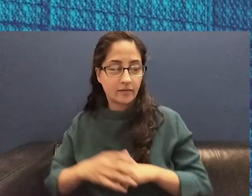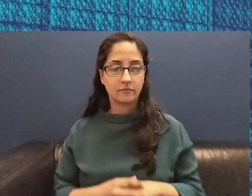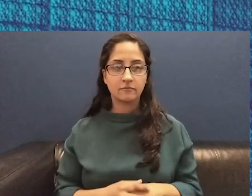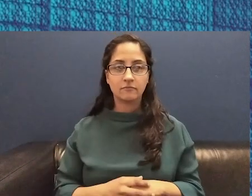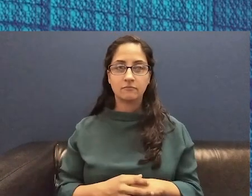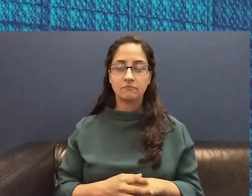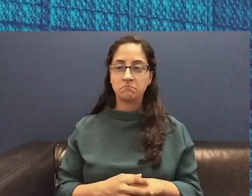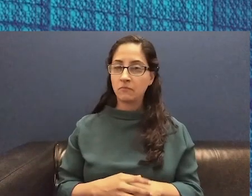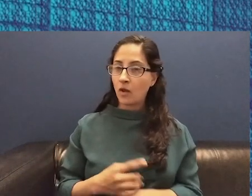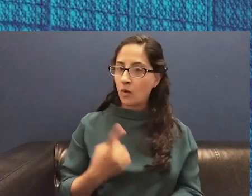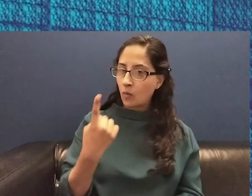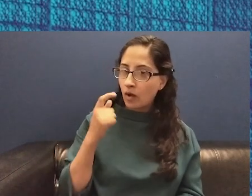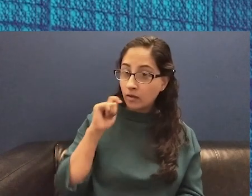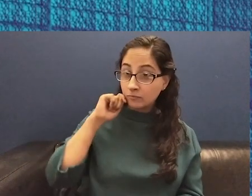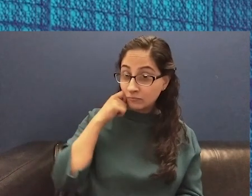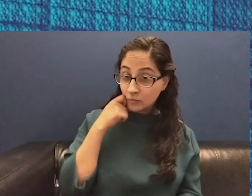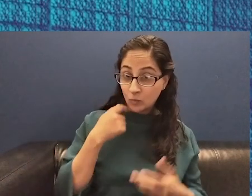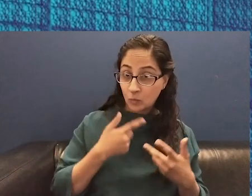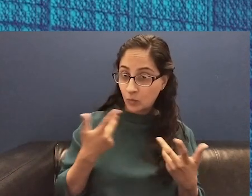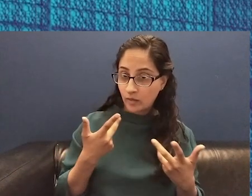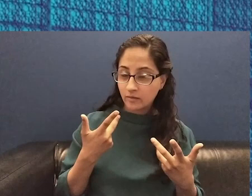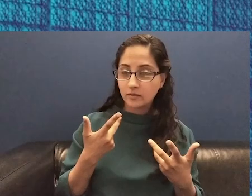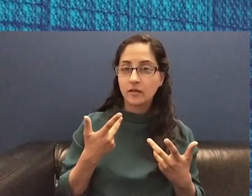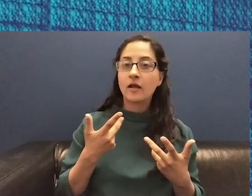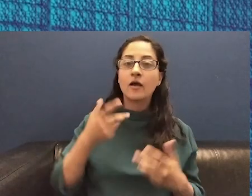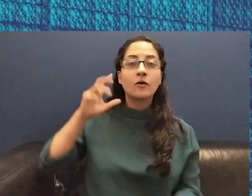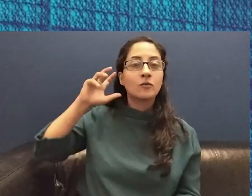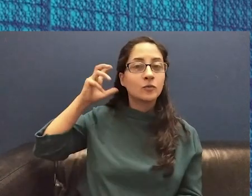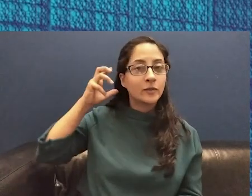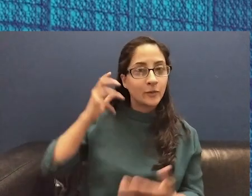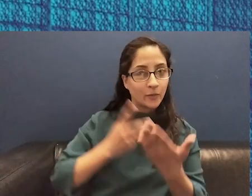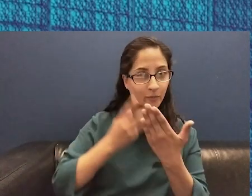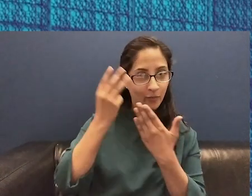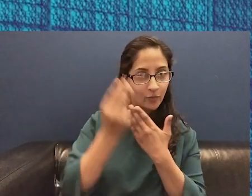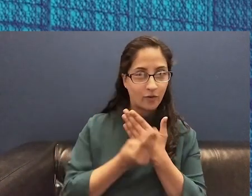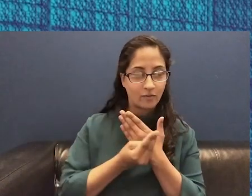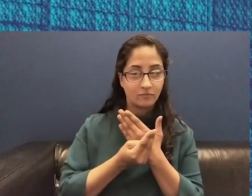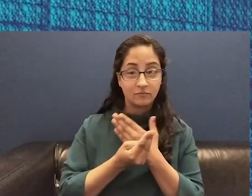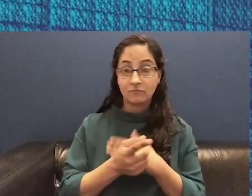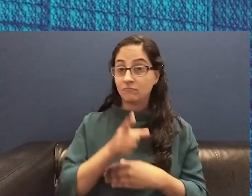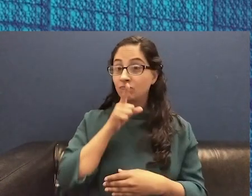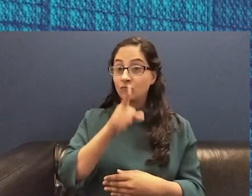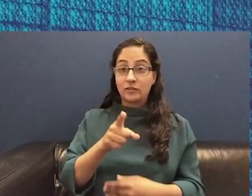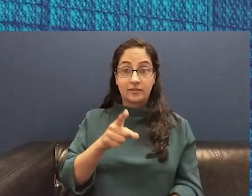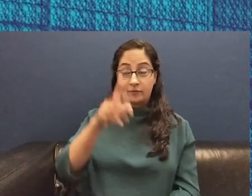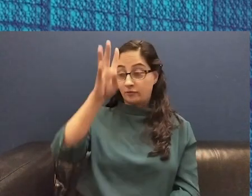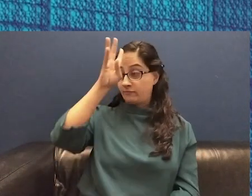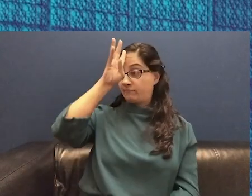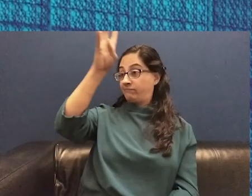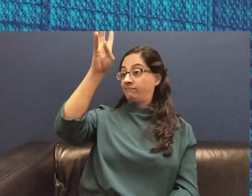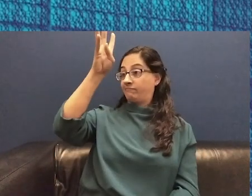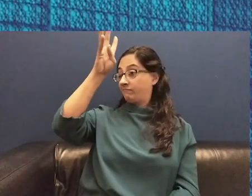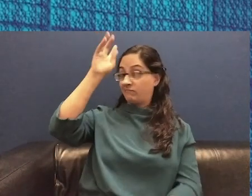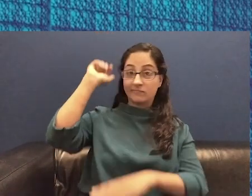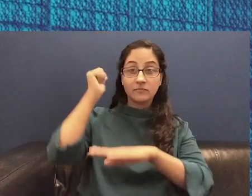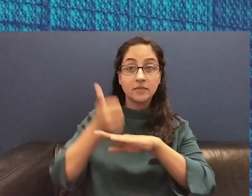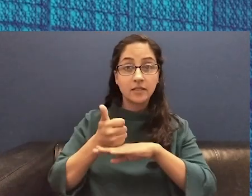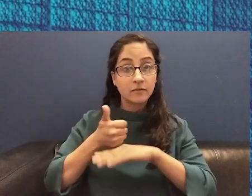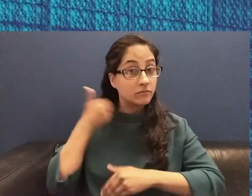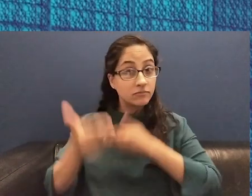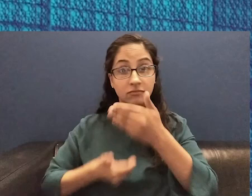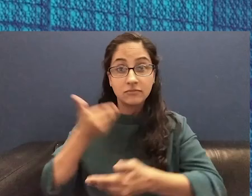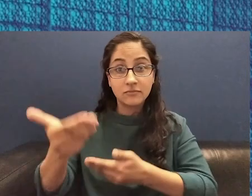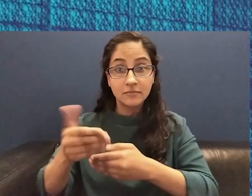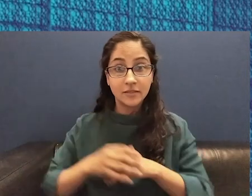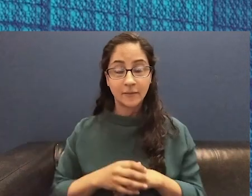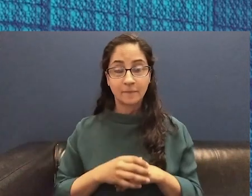a radio program that was created basically out of scratch and very, very quickly, because they decided and they realized that radio was going to be